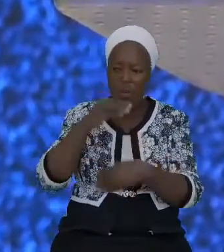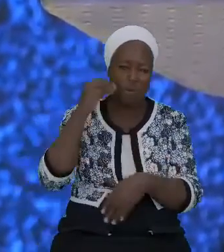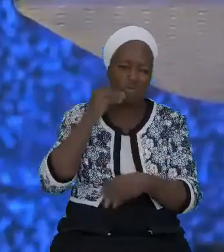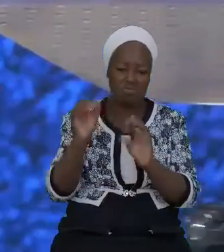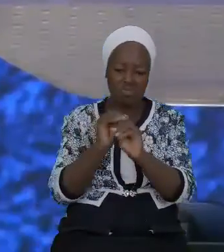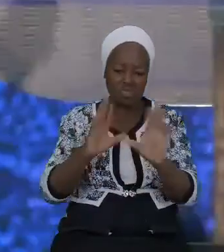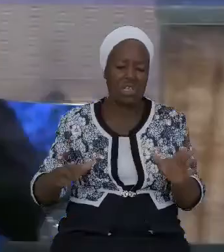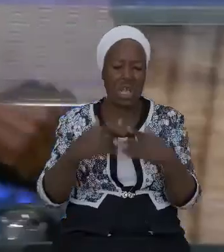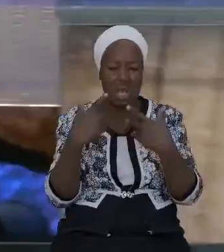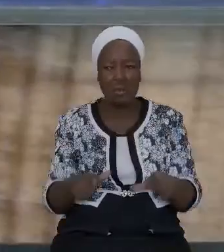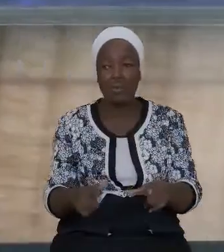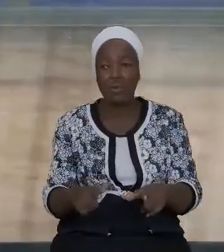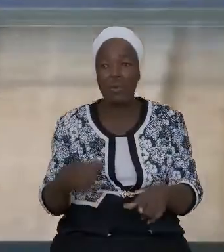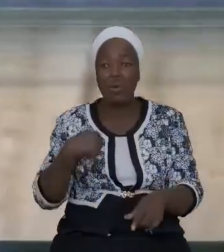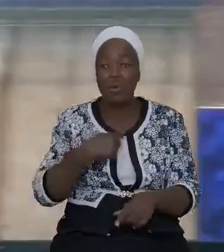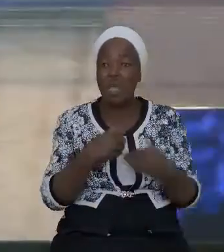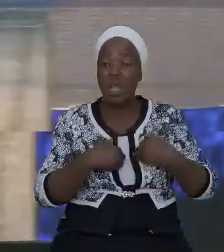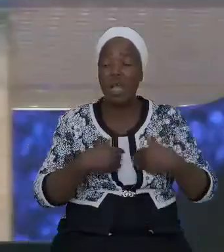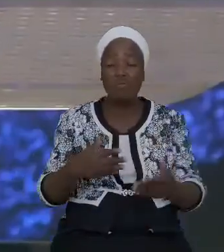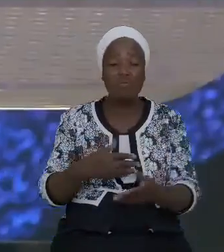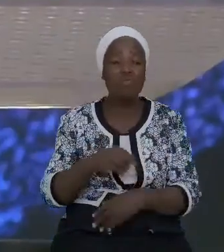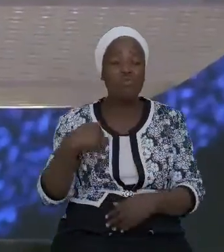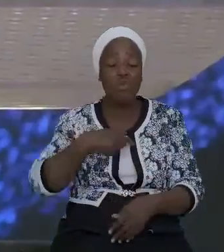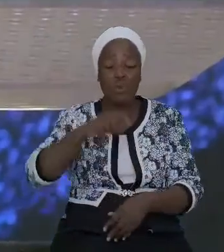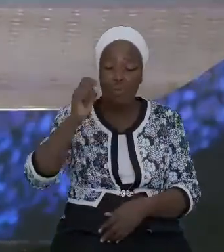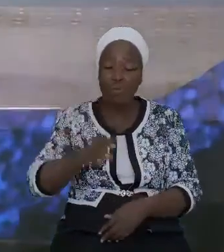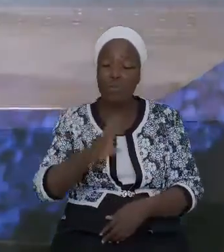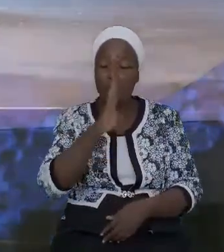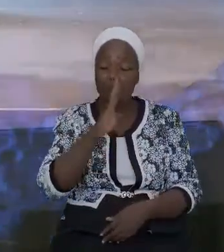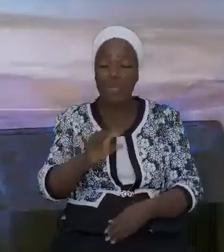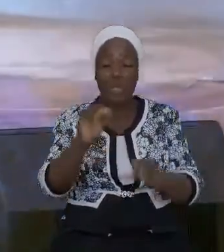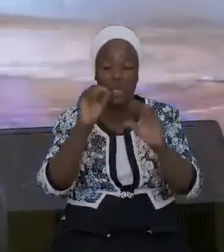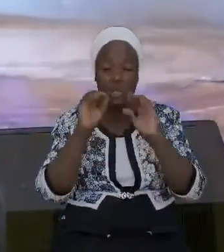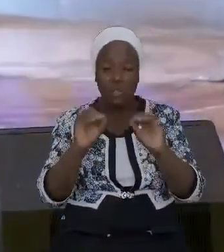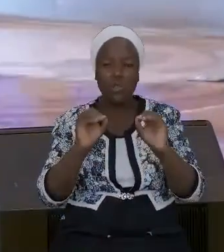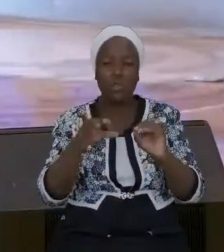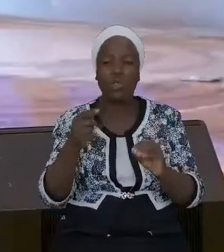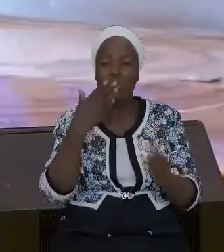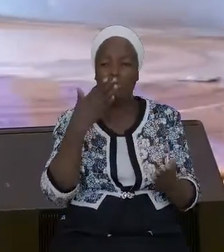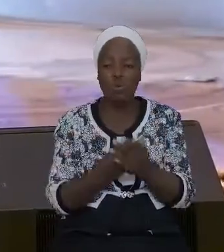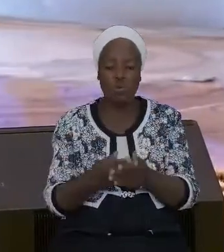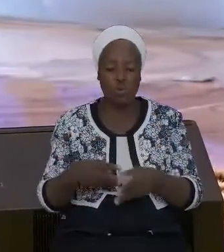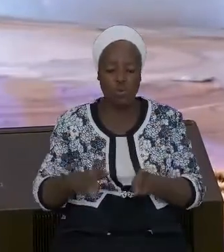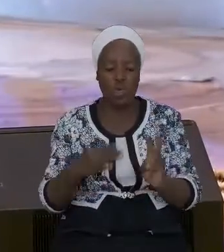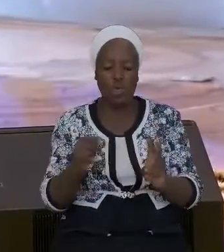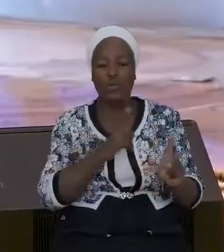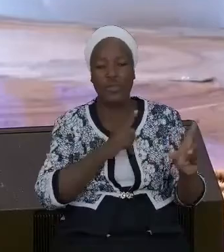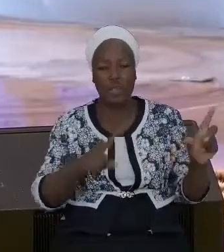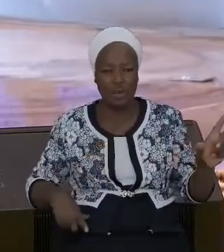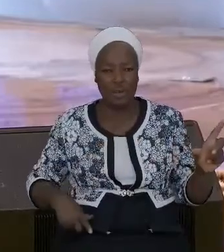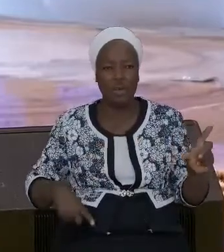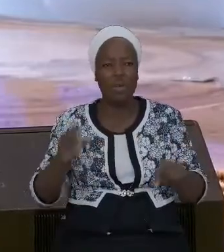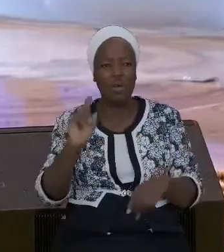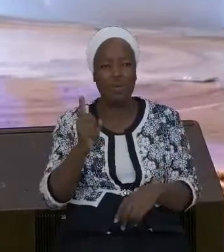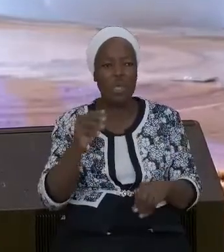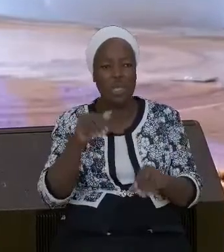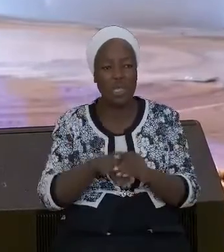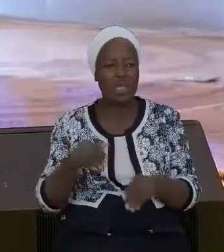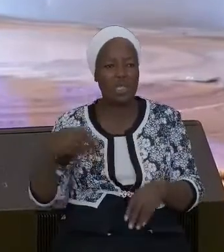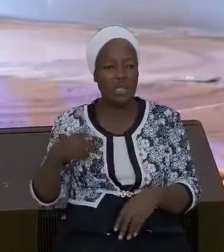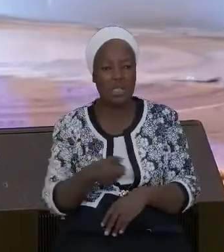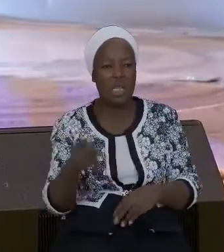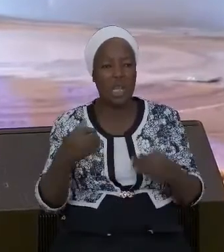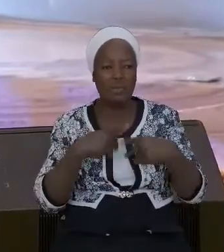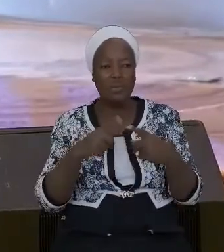must be taught the good way of the Lord, wherein they should walk, and send